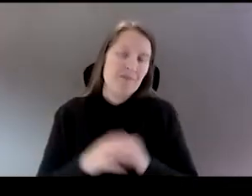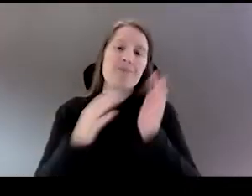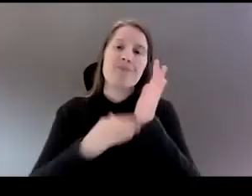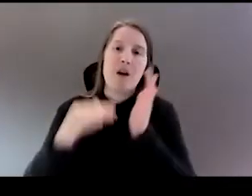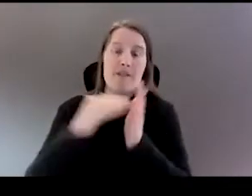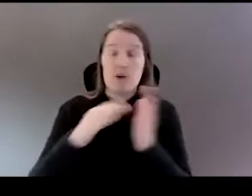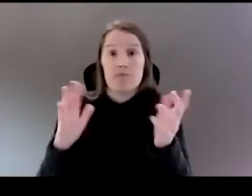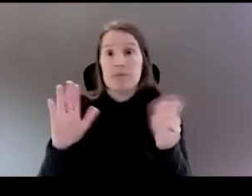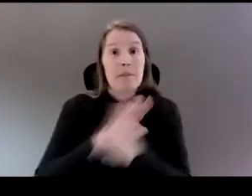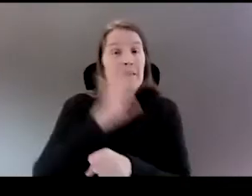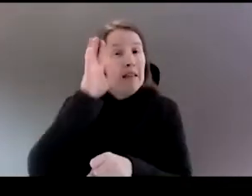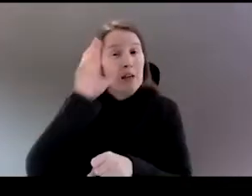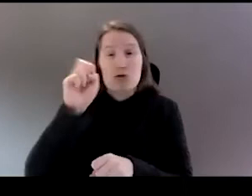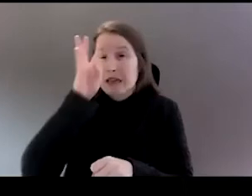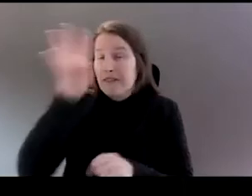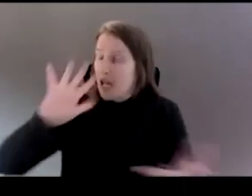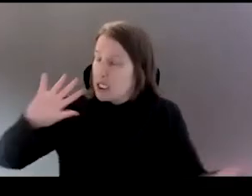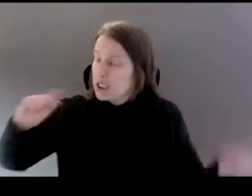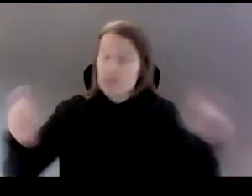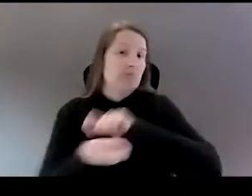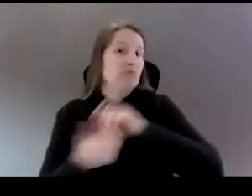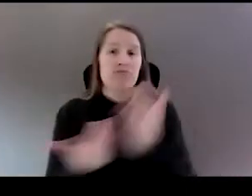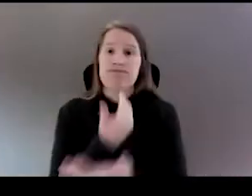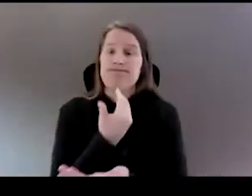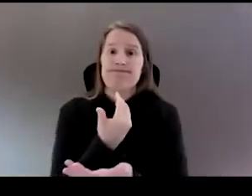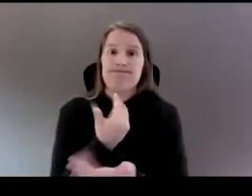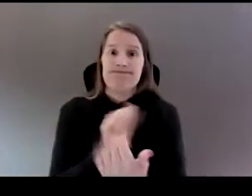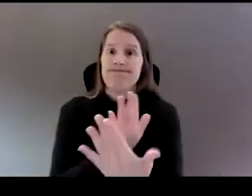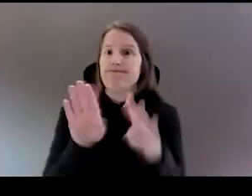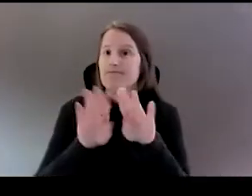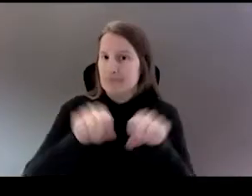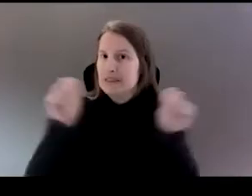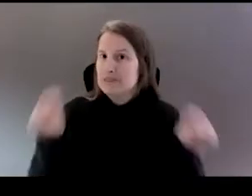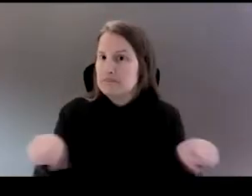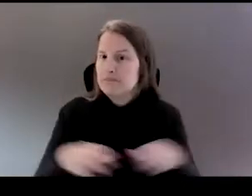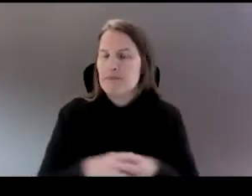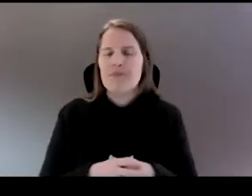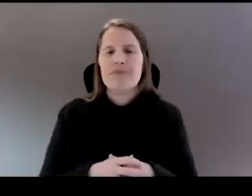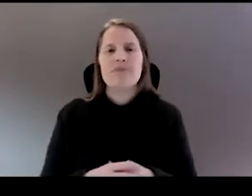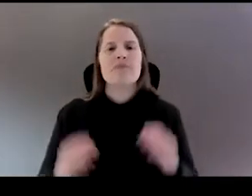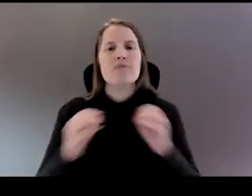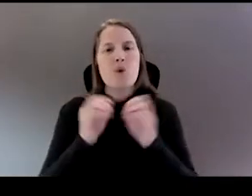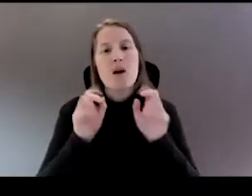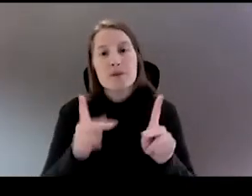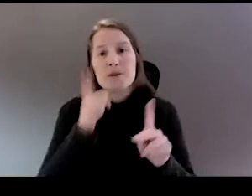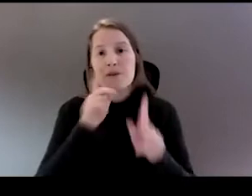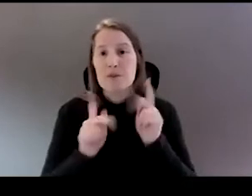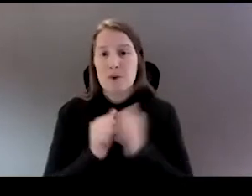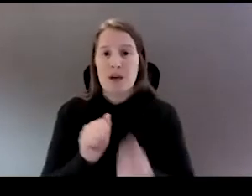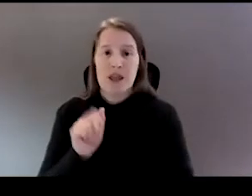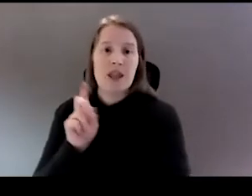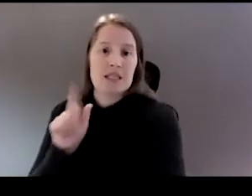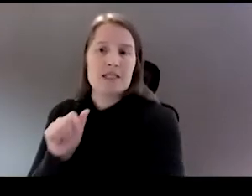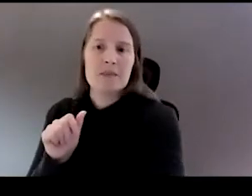going to be able to have great opportunities for more people with disabilities to be providing that input and guiding